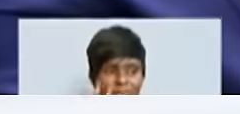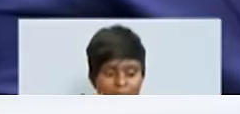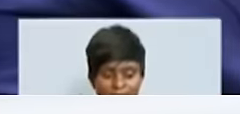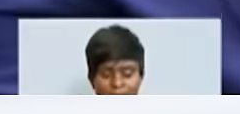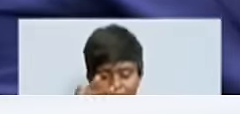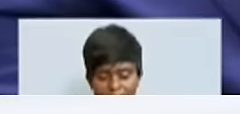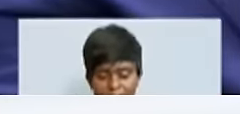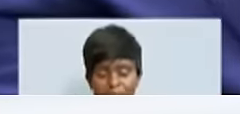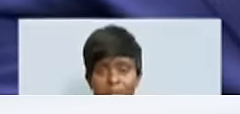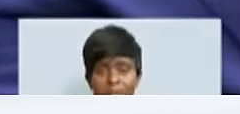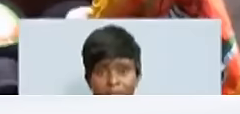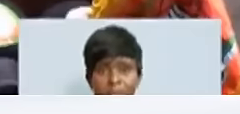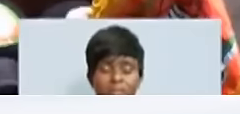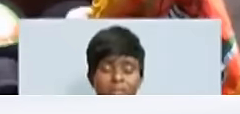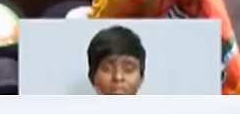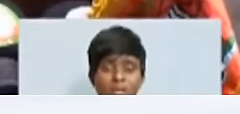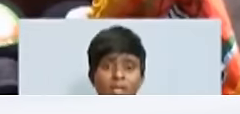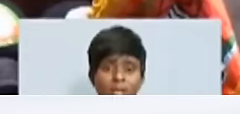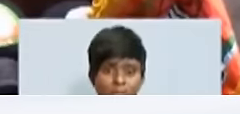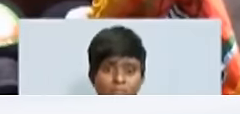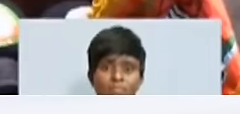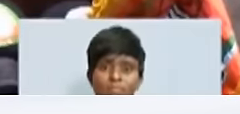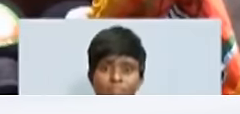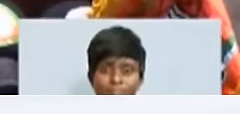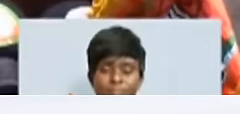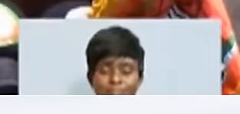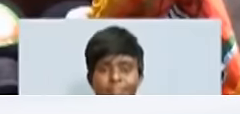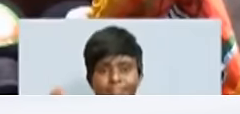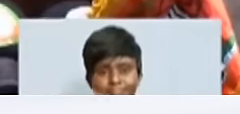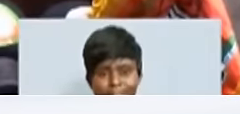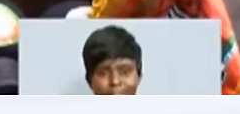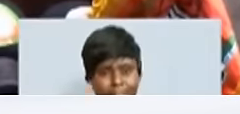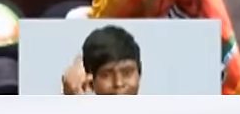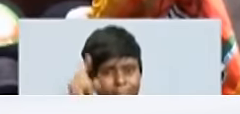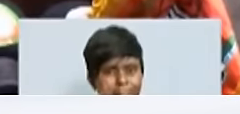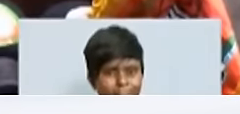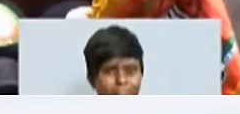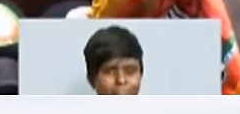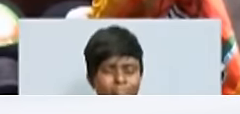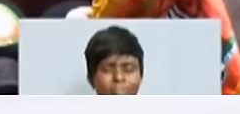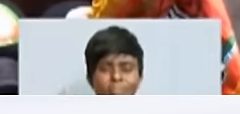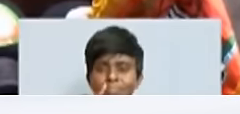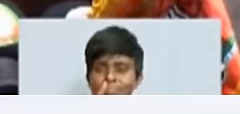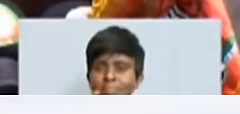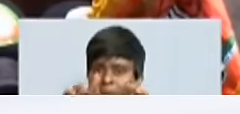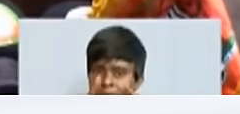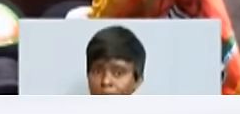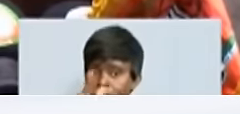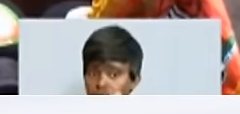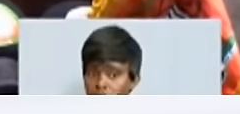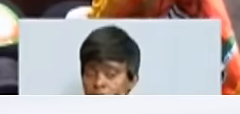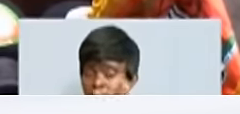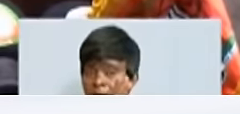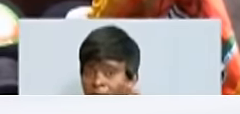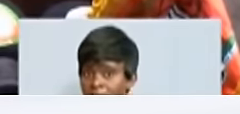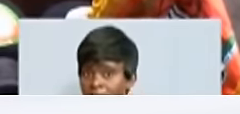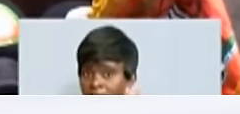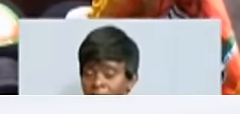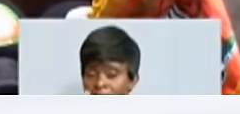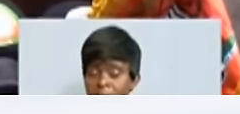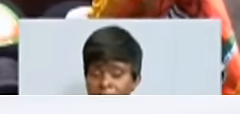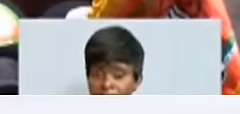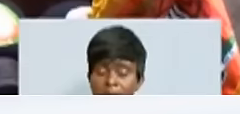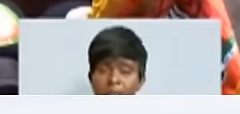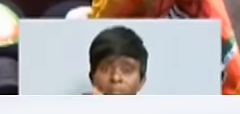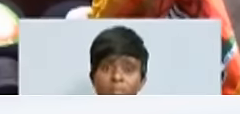elections, we have undertaken, again for the first time, although the law was there before,